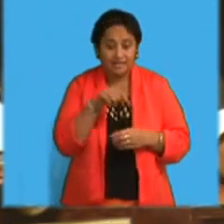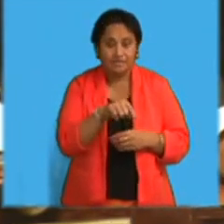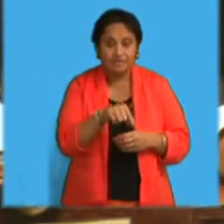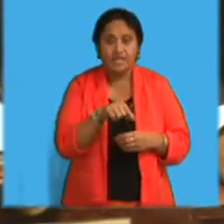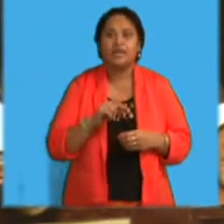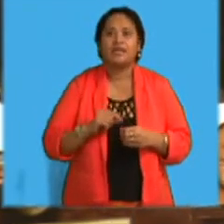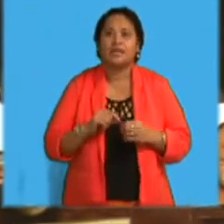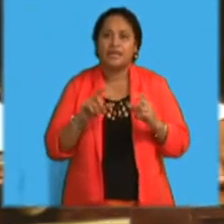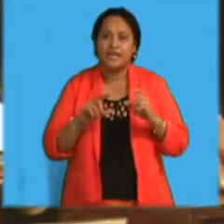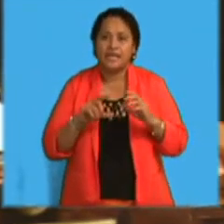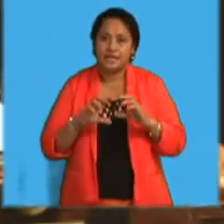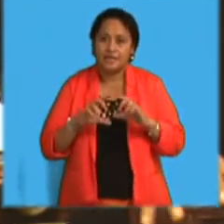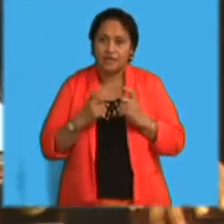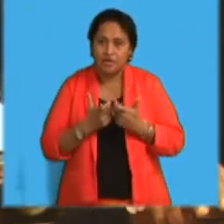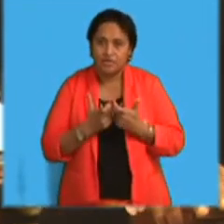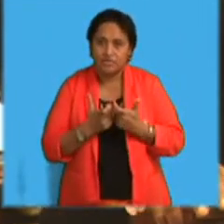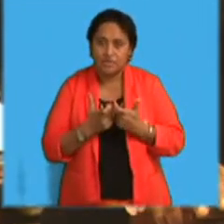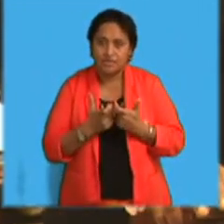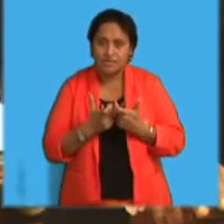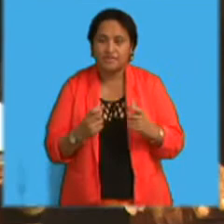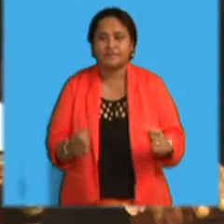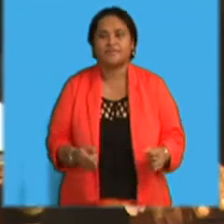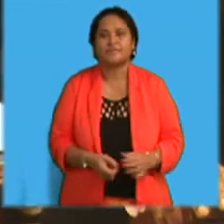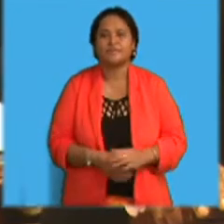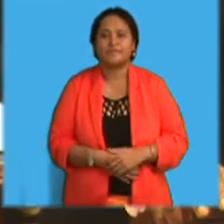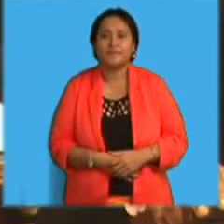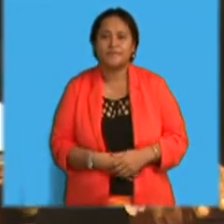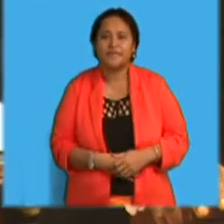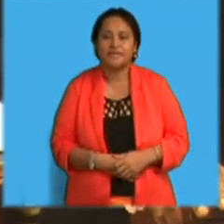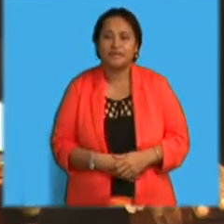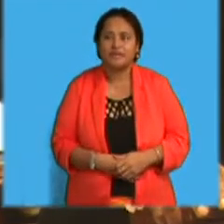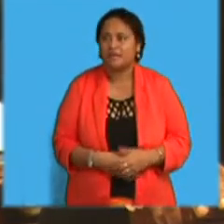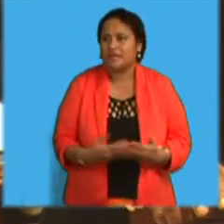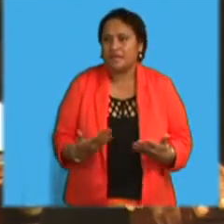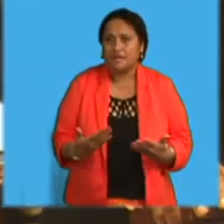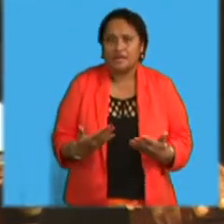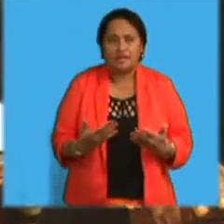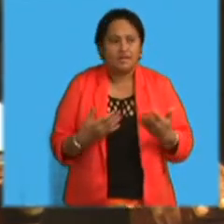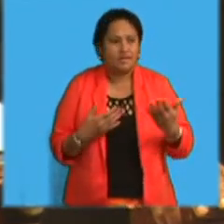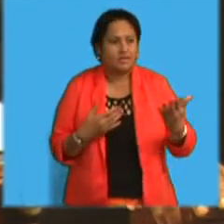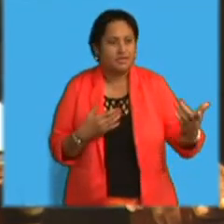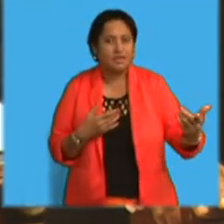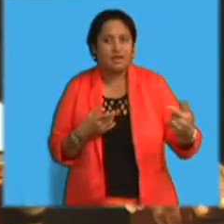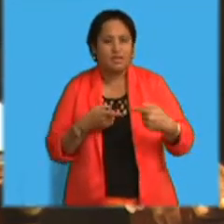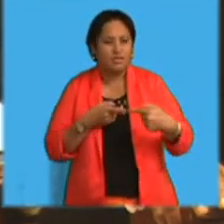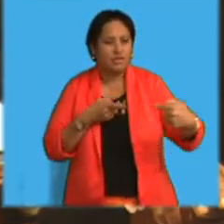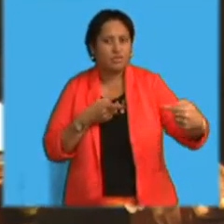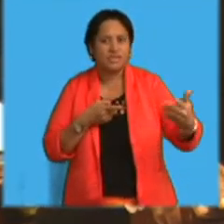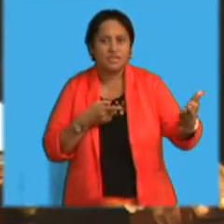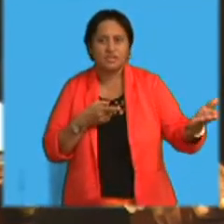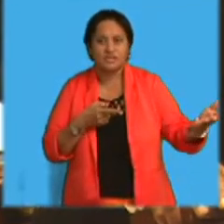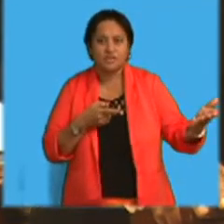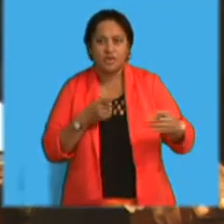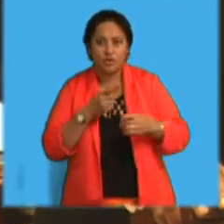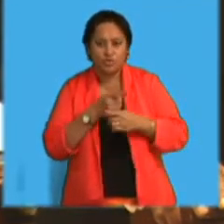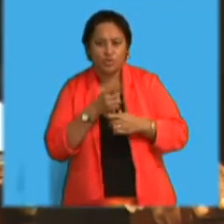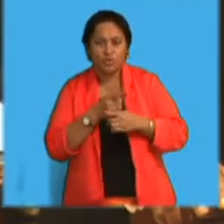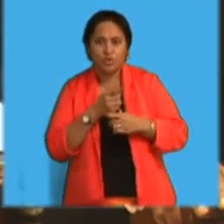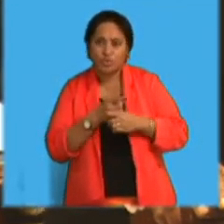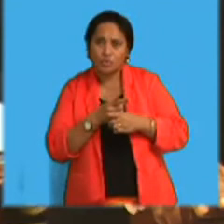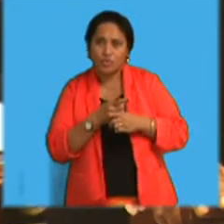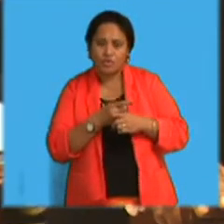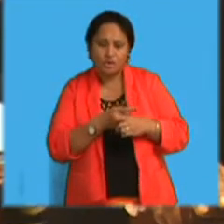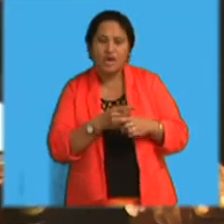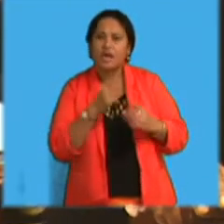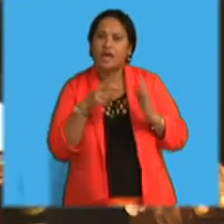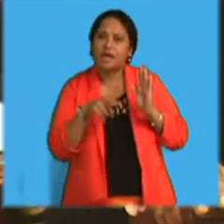Madam Speaker, it is quite ironic how the opposition talks about providing opportunities to Fijians and empowering them,